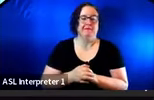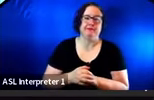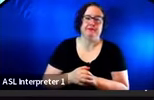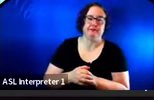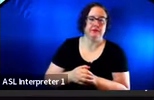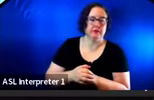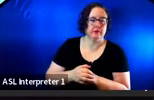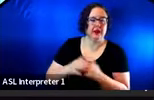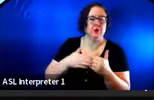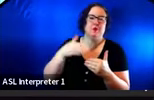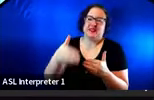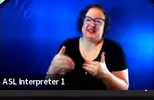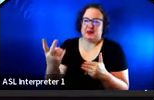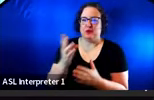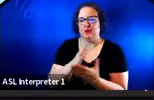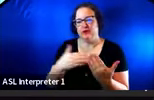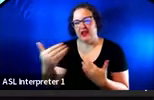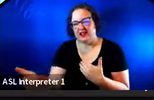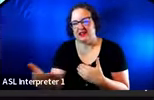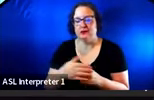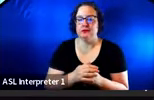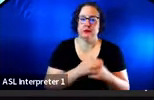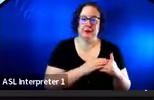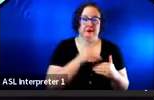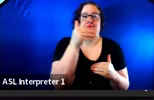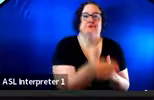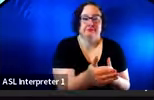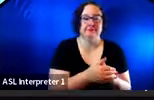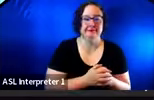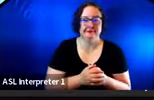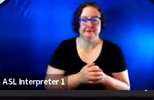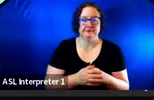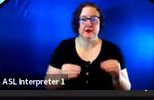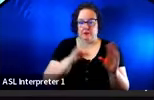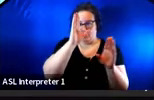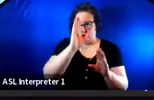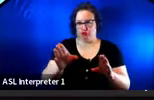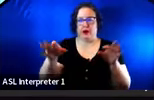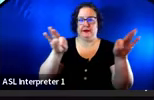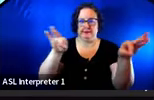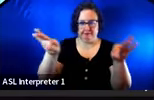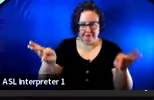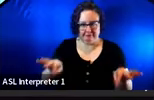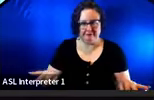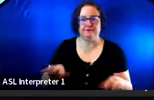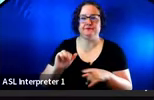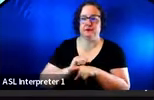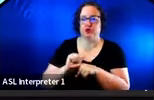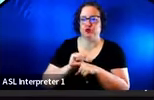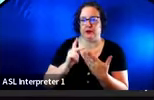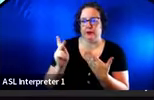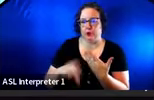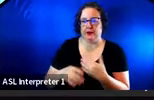step two, phase two, what have you, the next one we do, a much more directed training